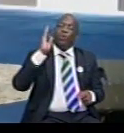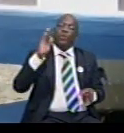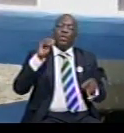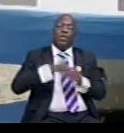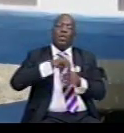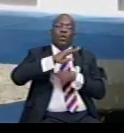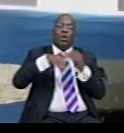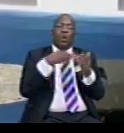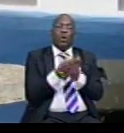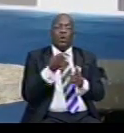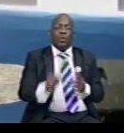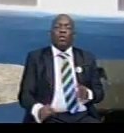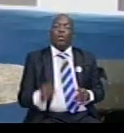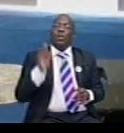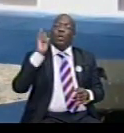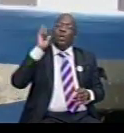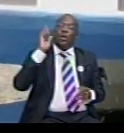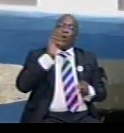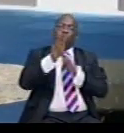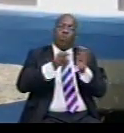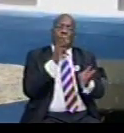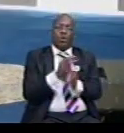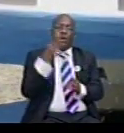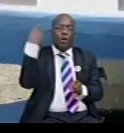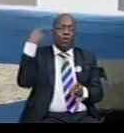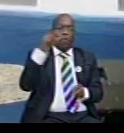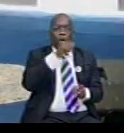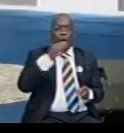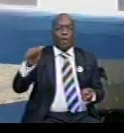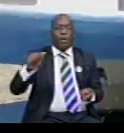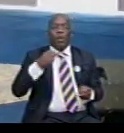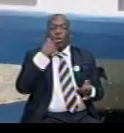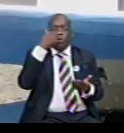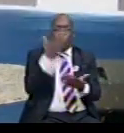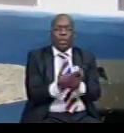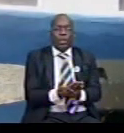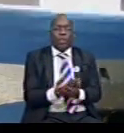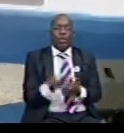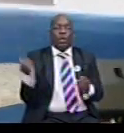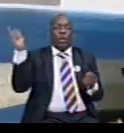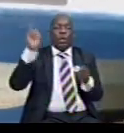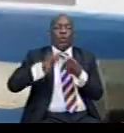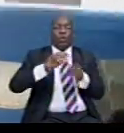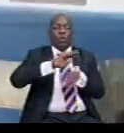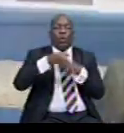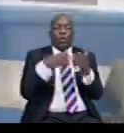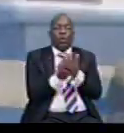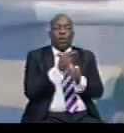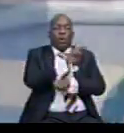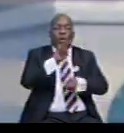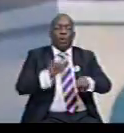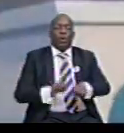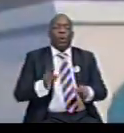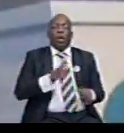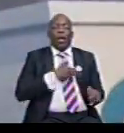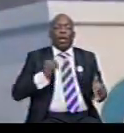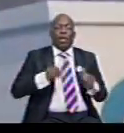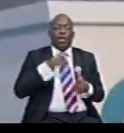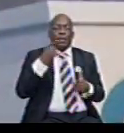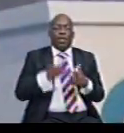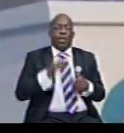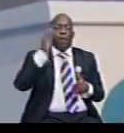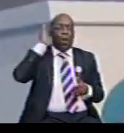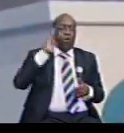a witness unto all nations, and then shall the end come. And we